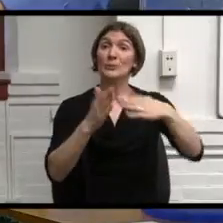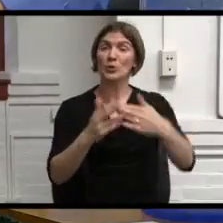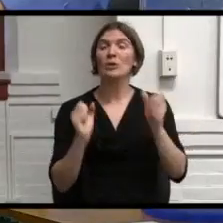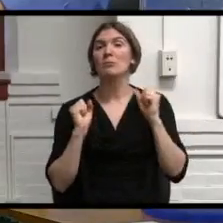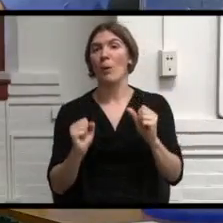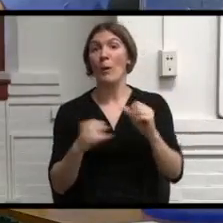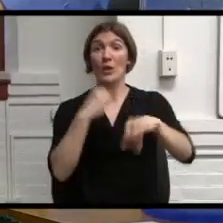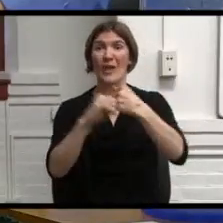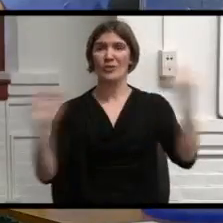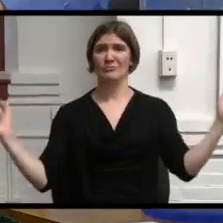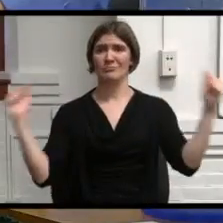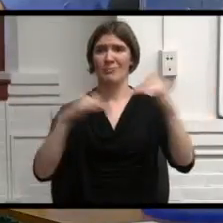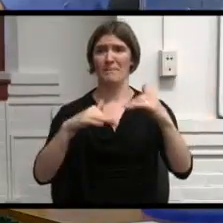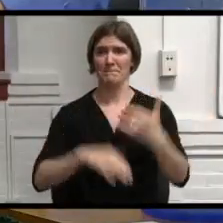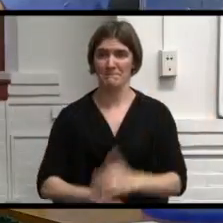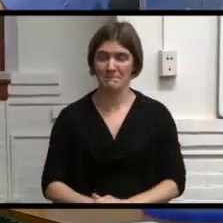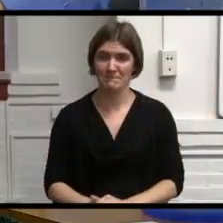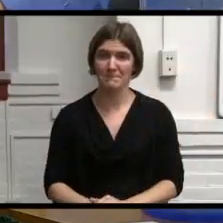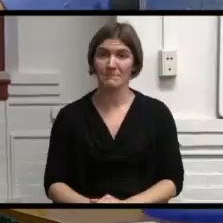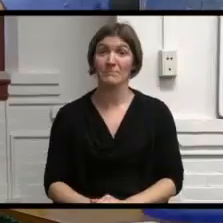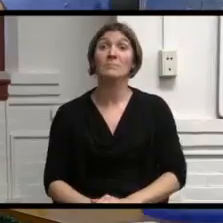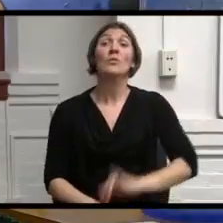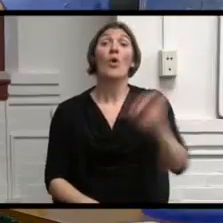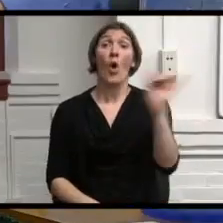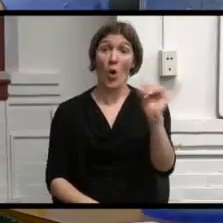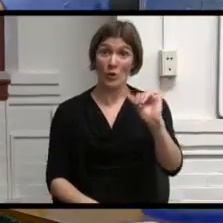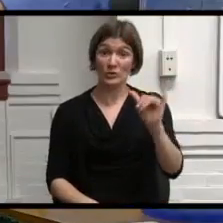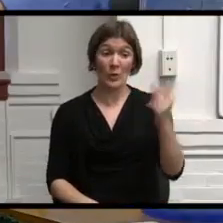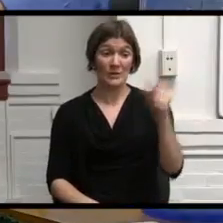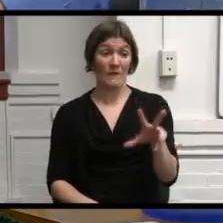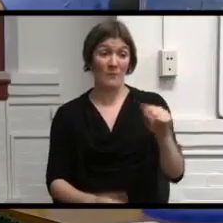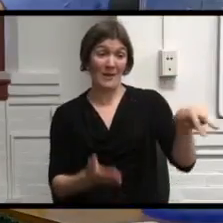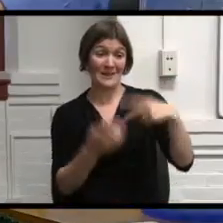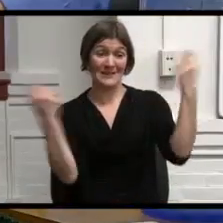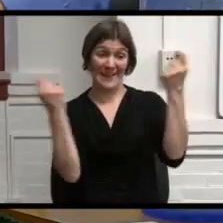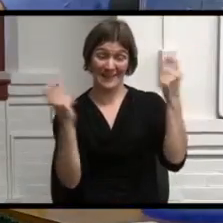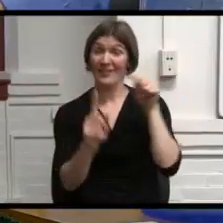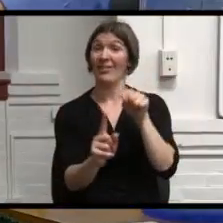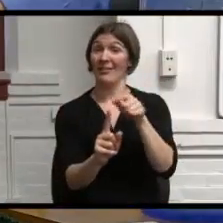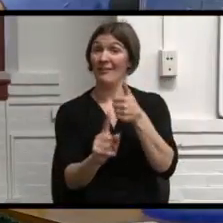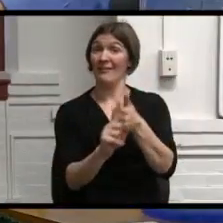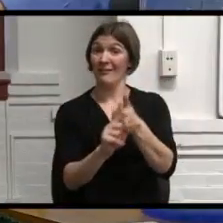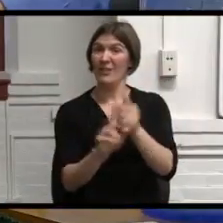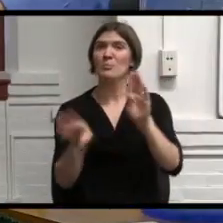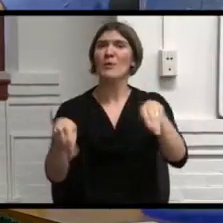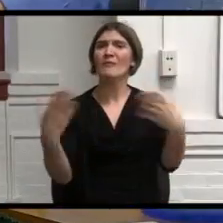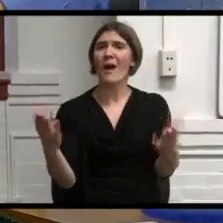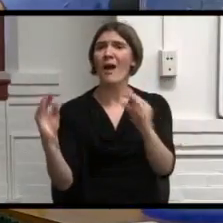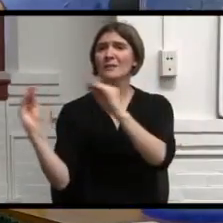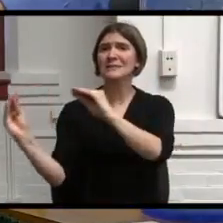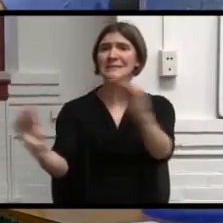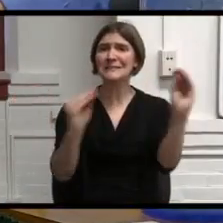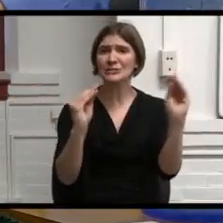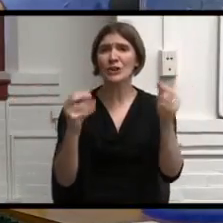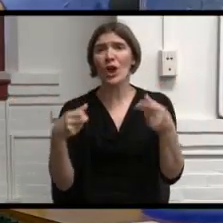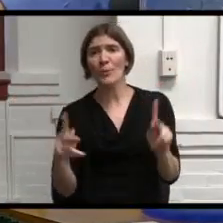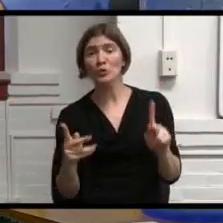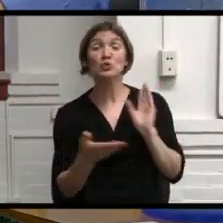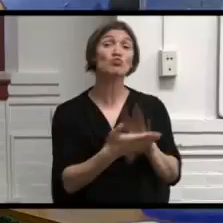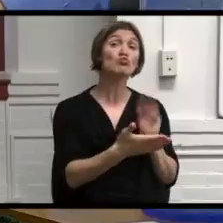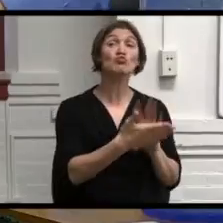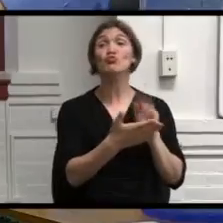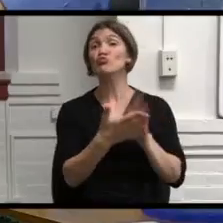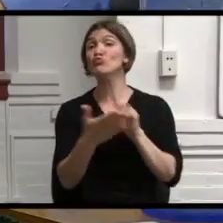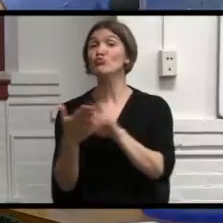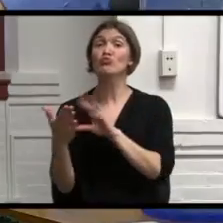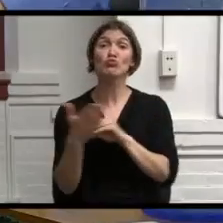community internationally. And whereas the Southern Vermont Dance Festival provides an educational dance